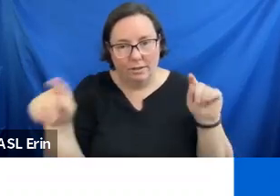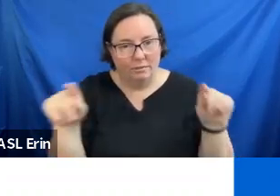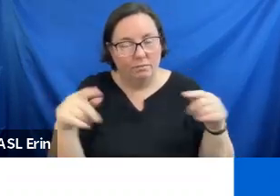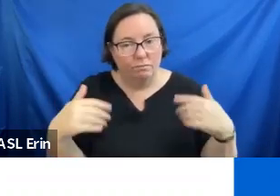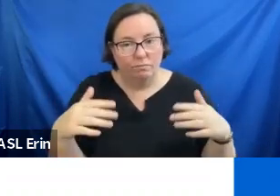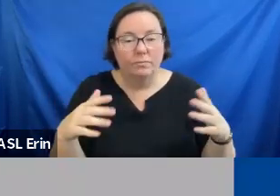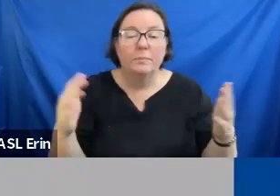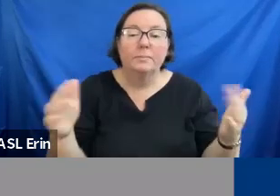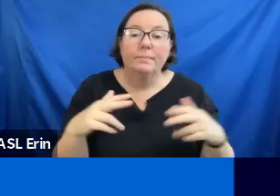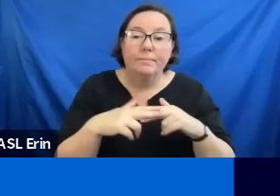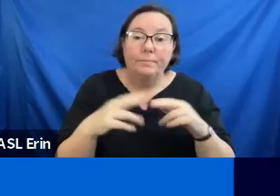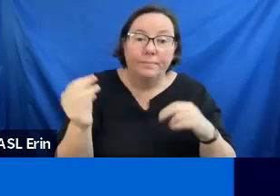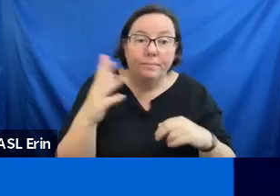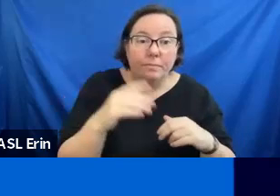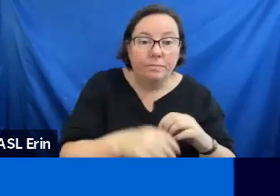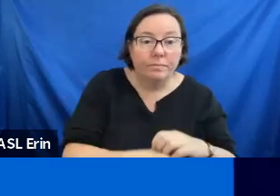Next slide, please.